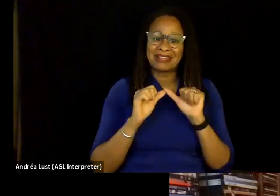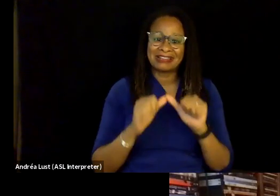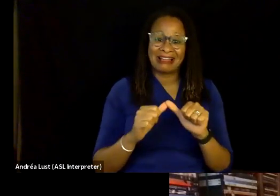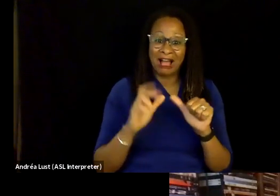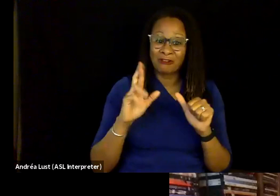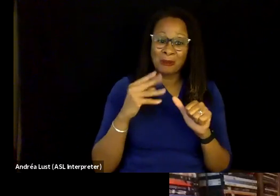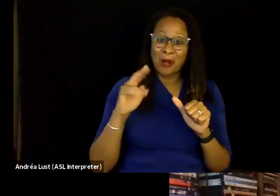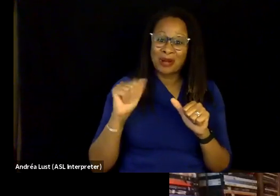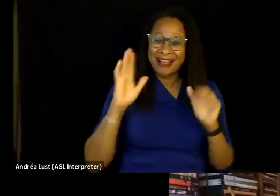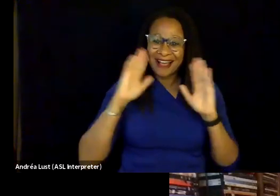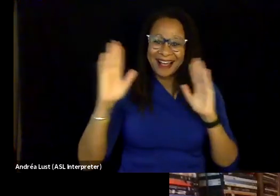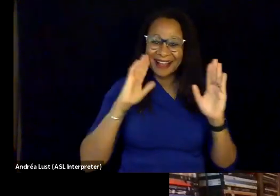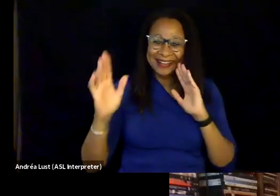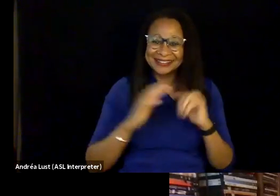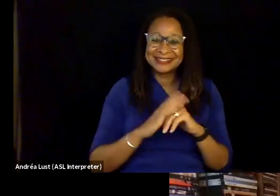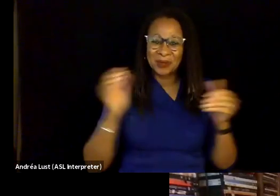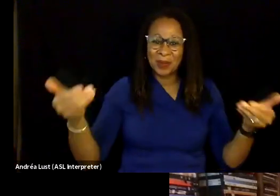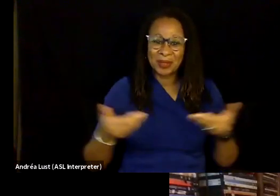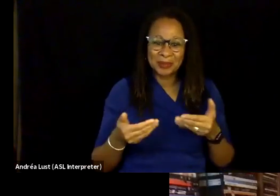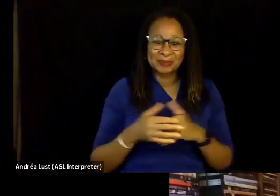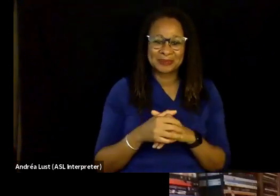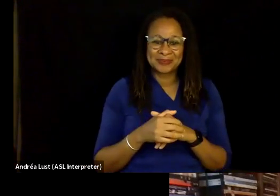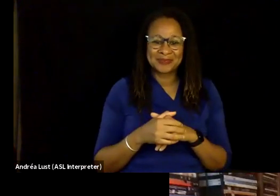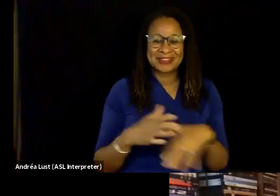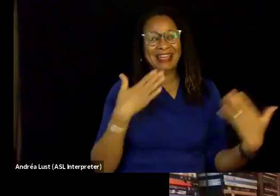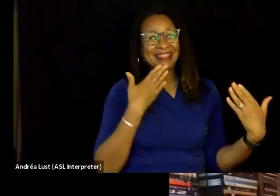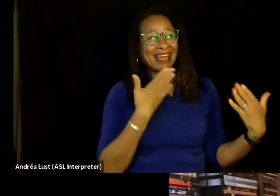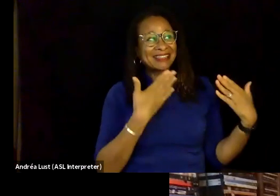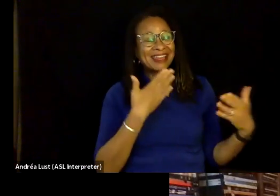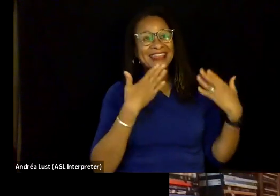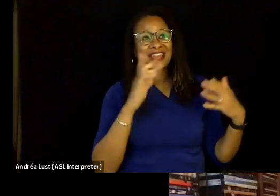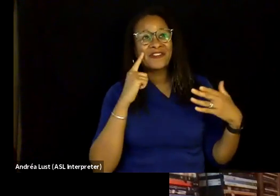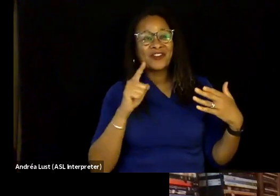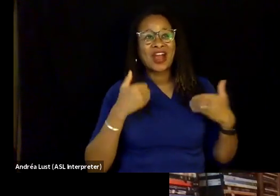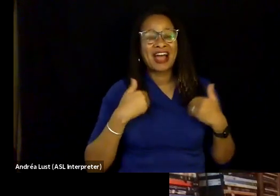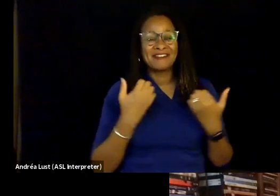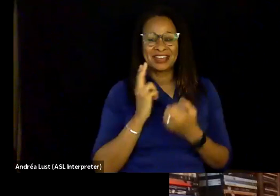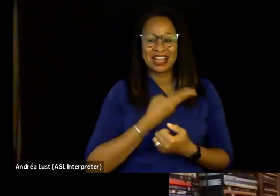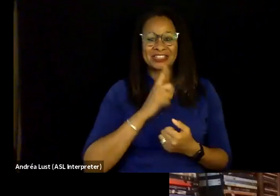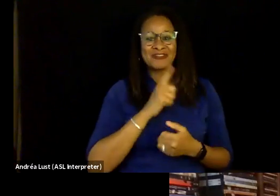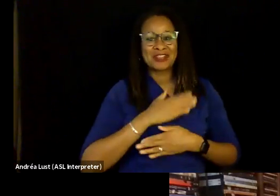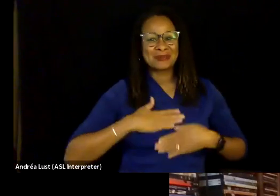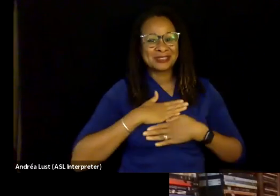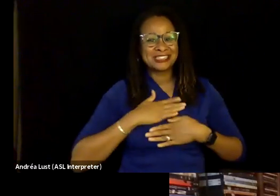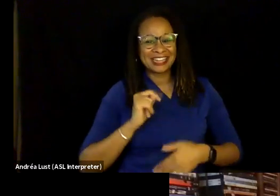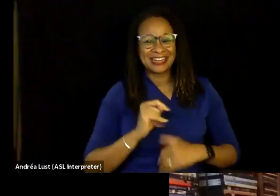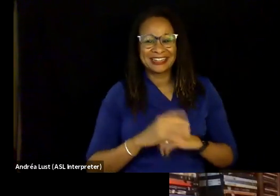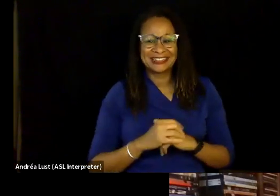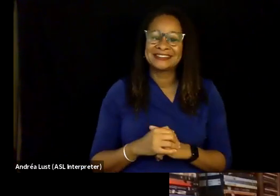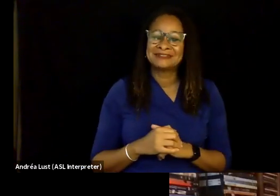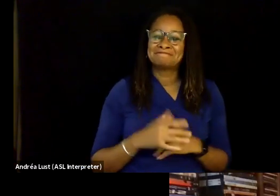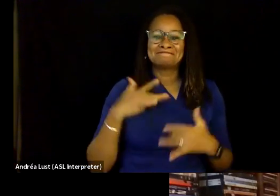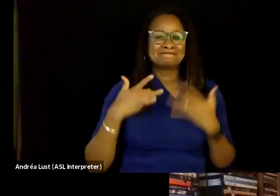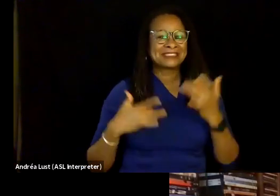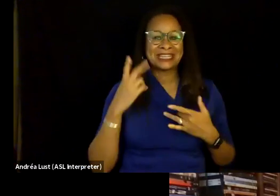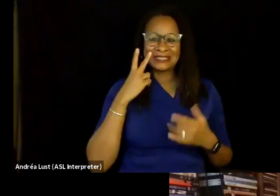are, Ramona. Hi, Ramona. Welcome. Thanks, Carrie. Thanks for having us. I really appreciate it. I'm delighted to